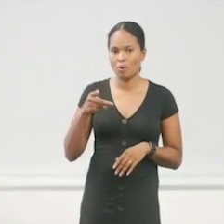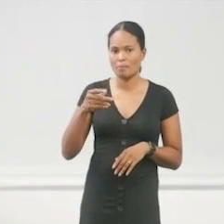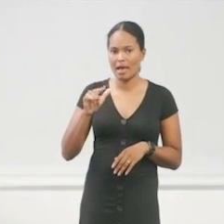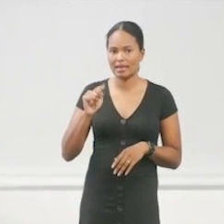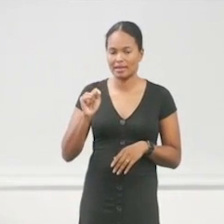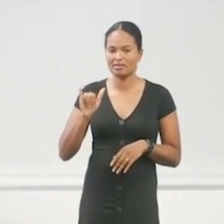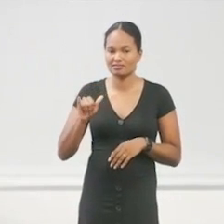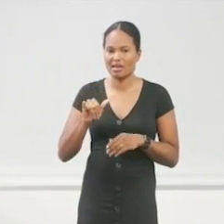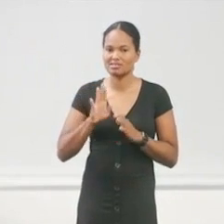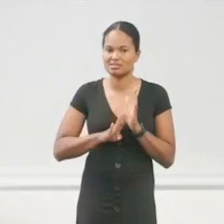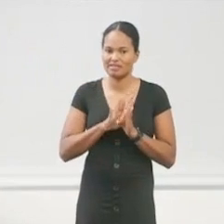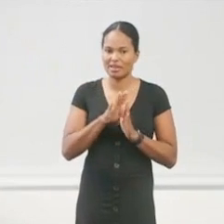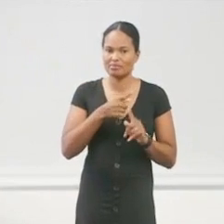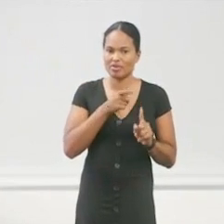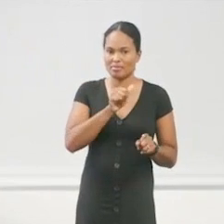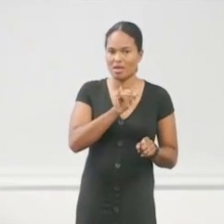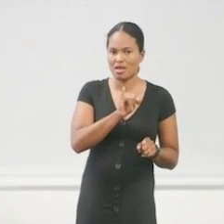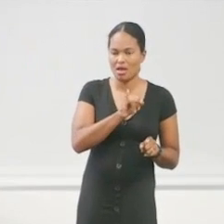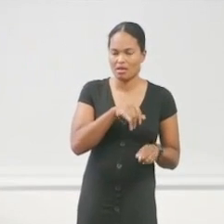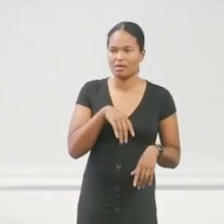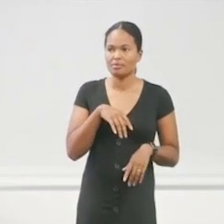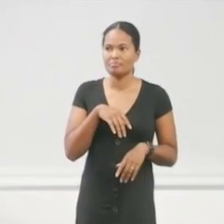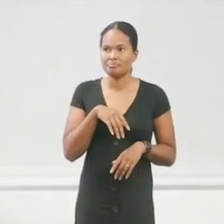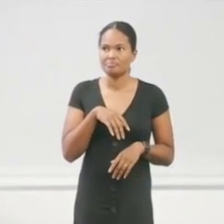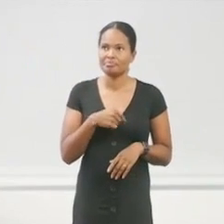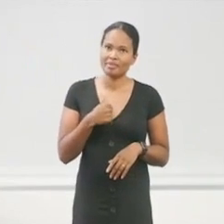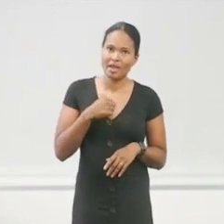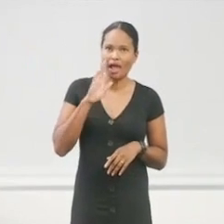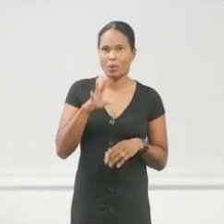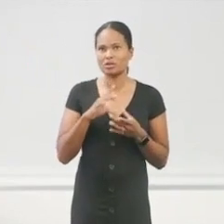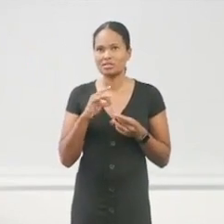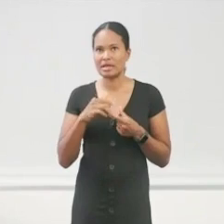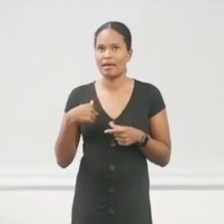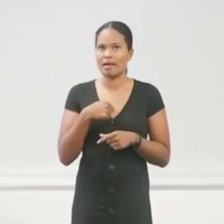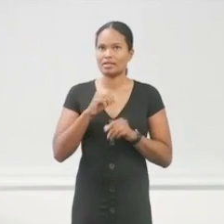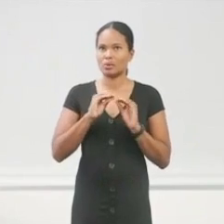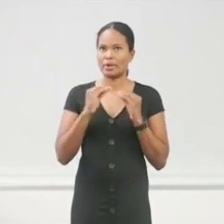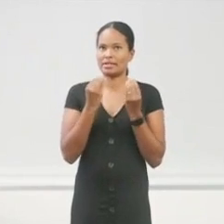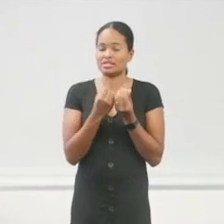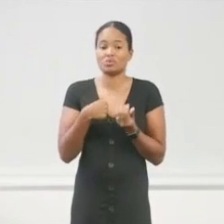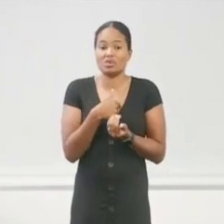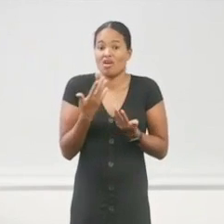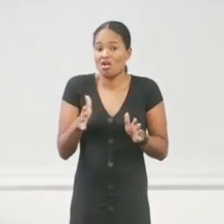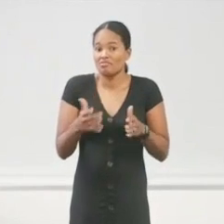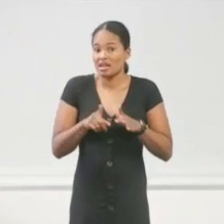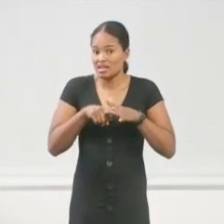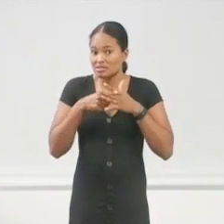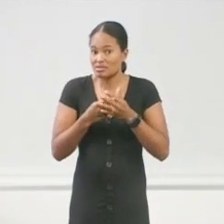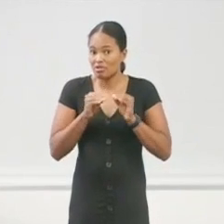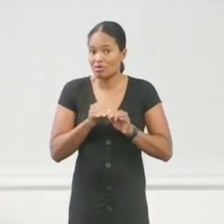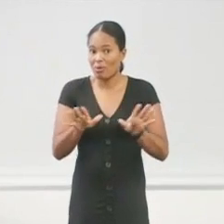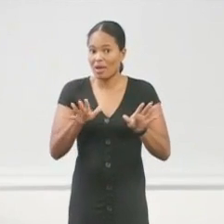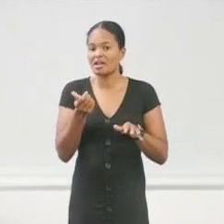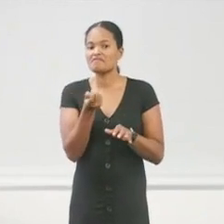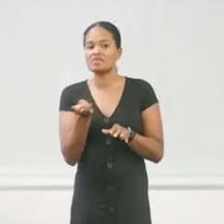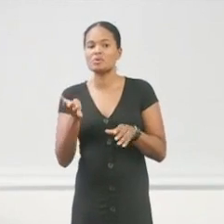in particular. And I do see, I will say as an organization, we've already deployed a few places for